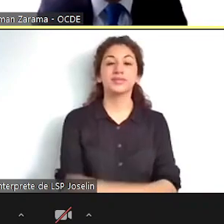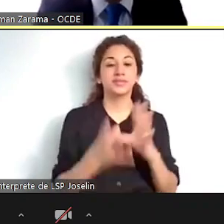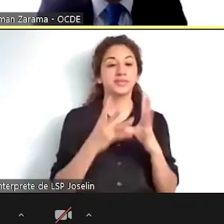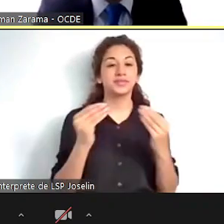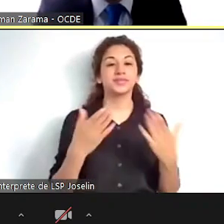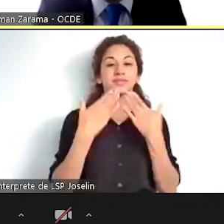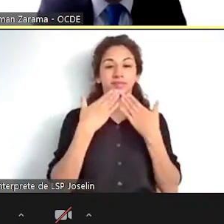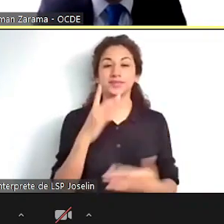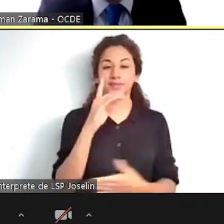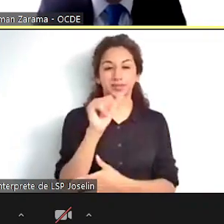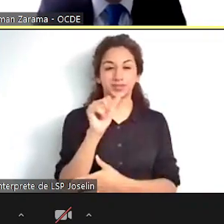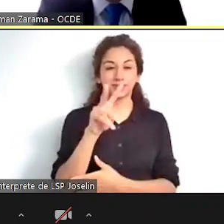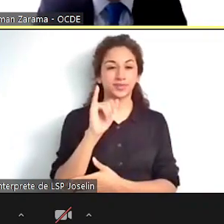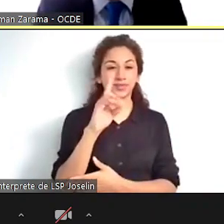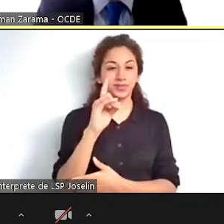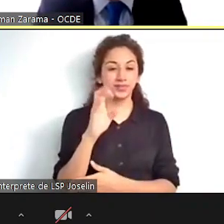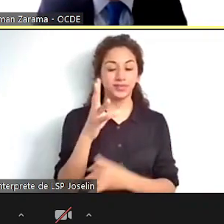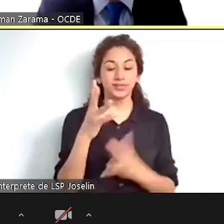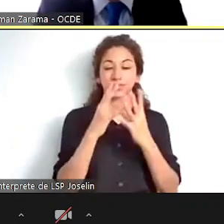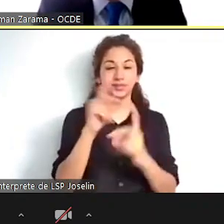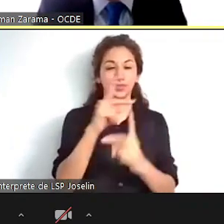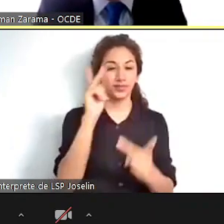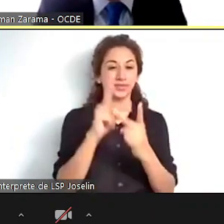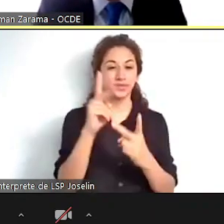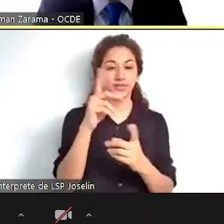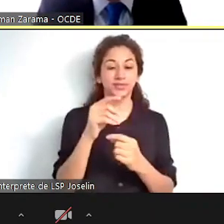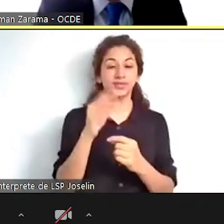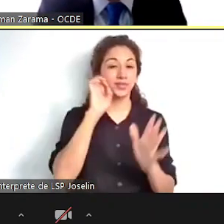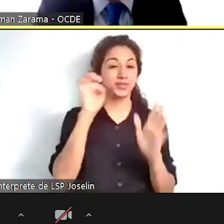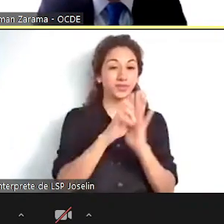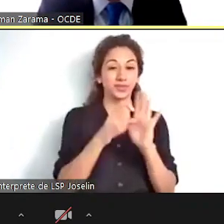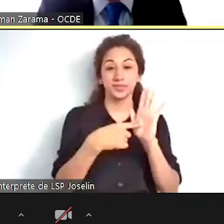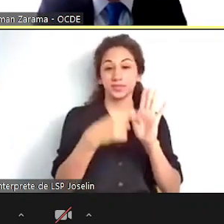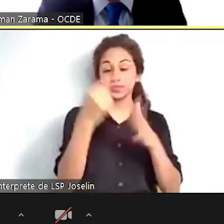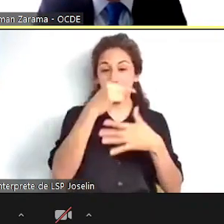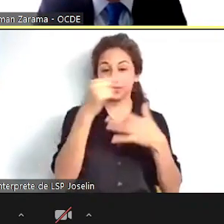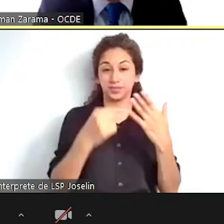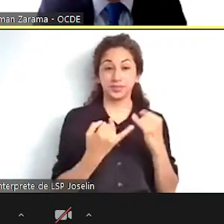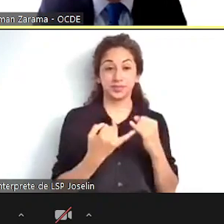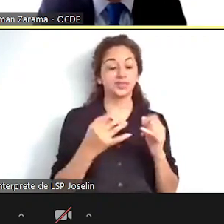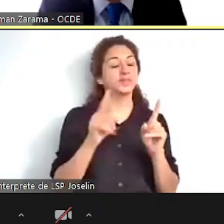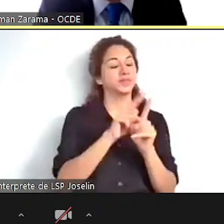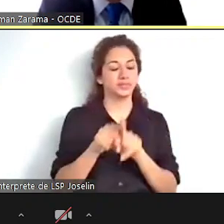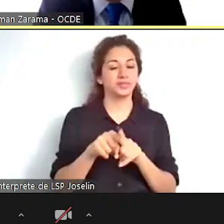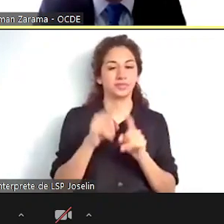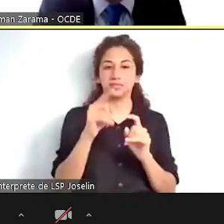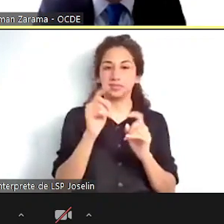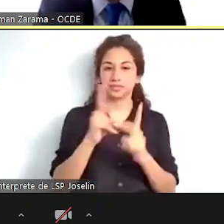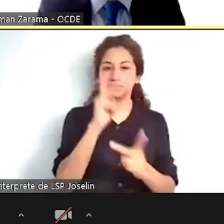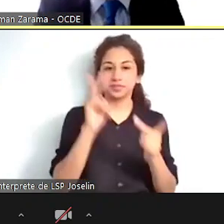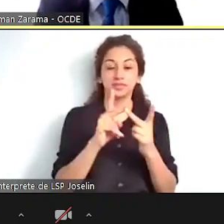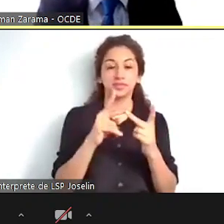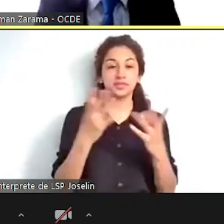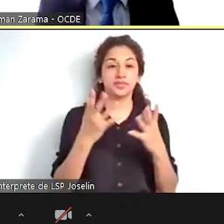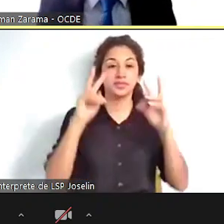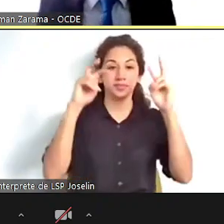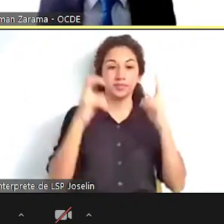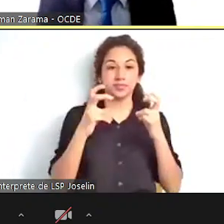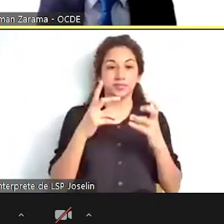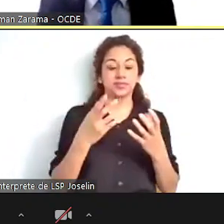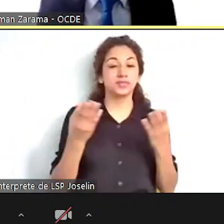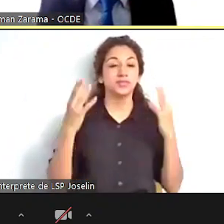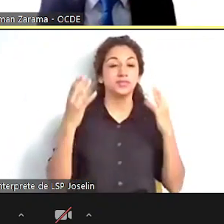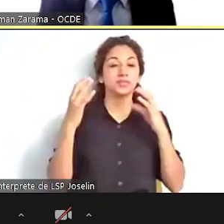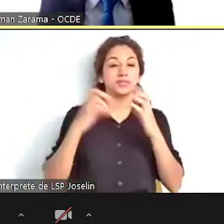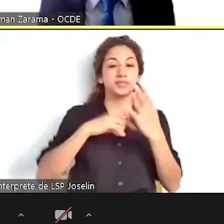thank you david and your examples all of those are sectors that are very innovative if we could say